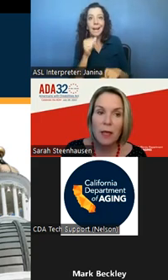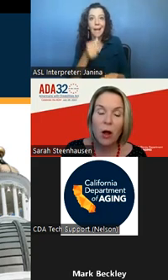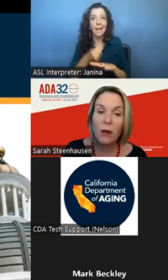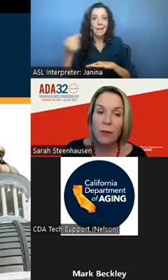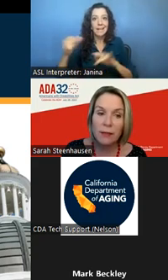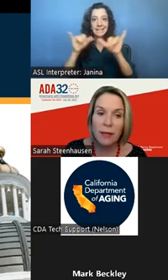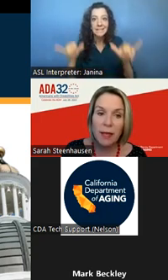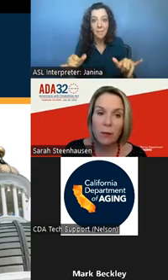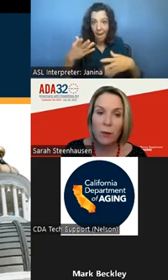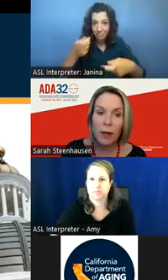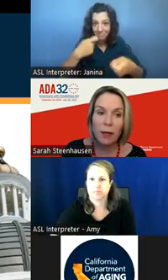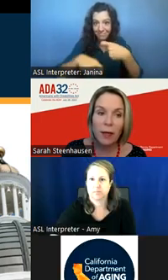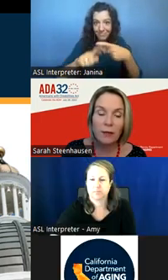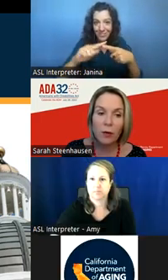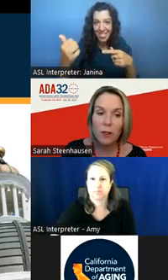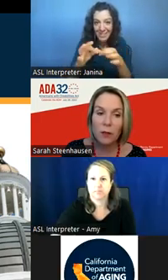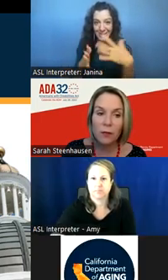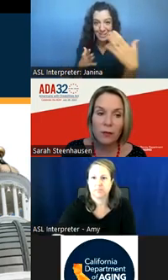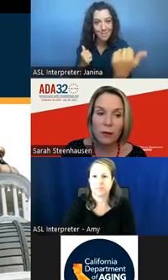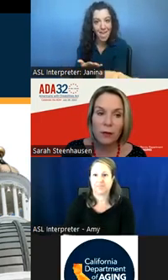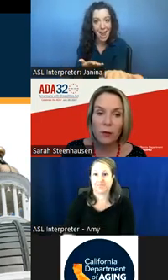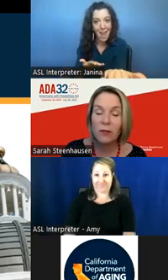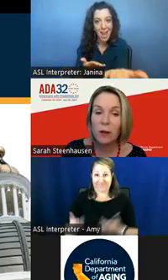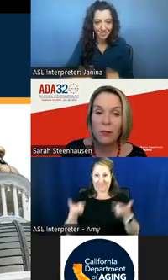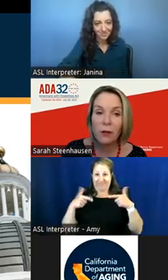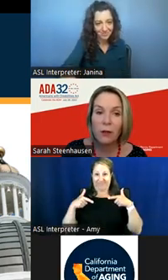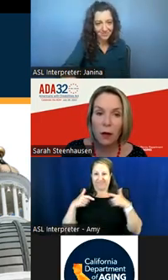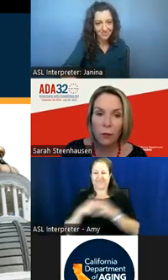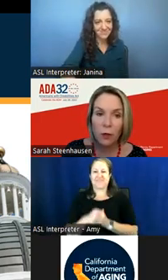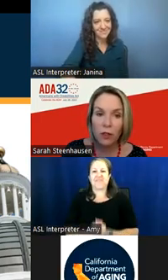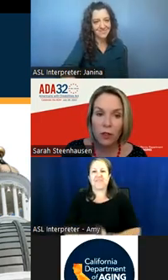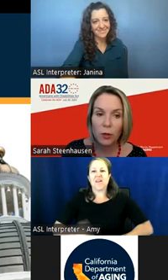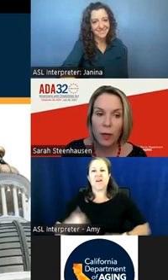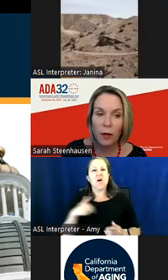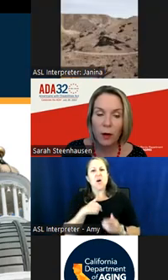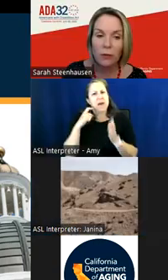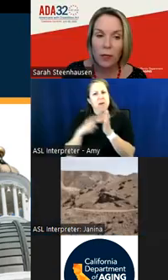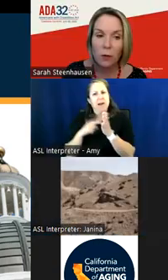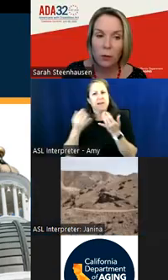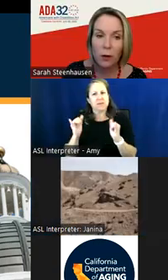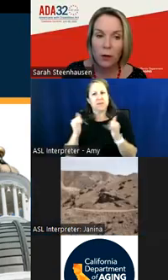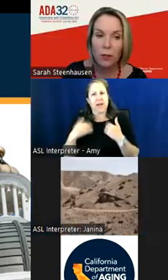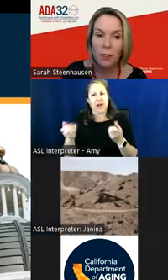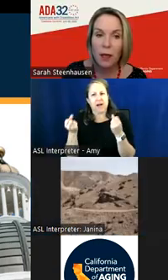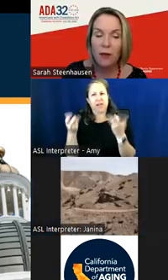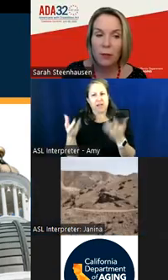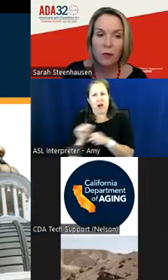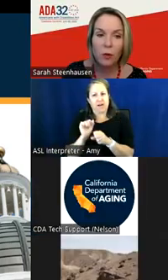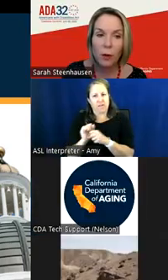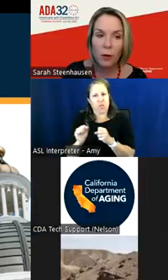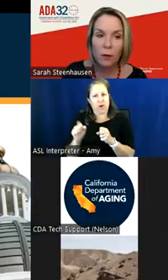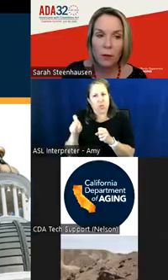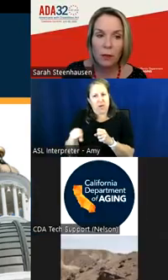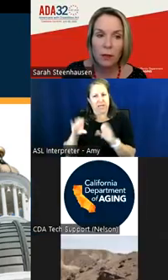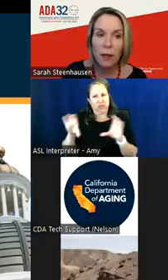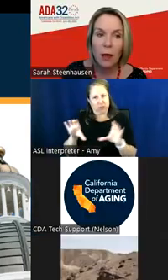all of that said we recognize across all of these areas we still have a lot of work to do and our stakeholder partners have been